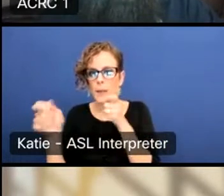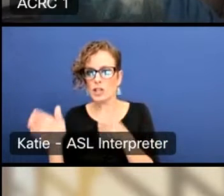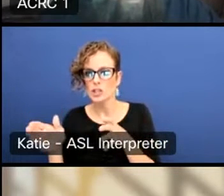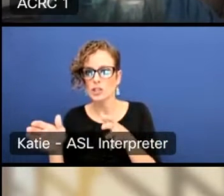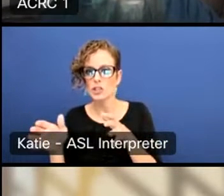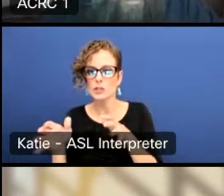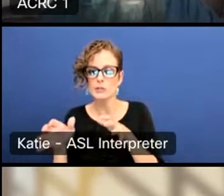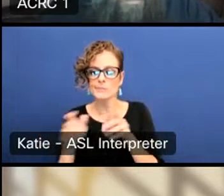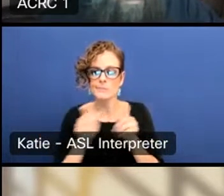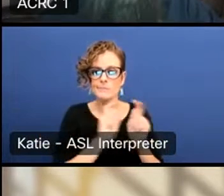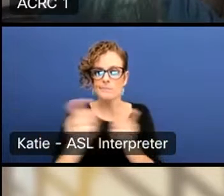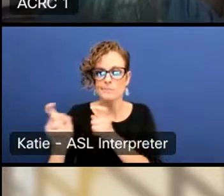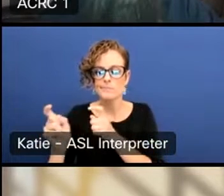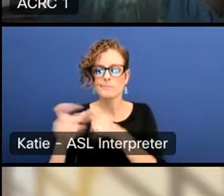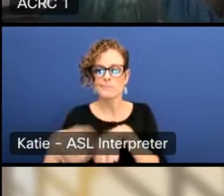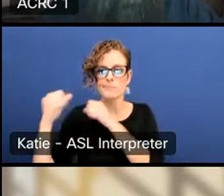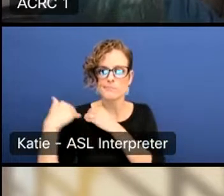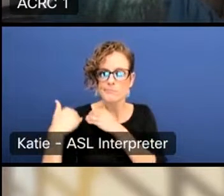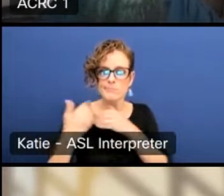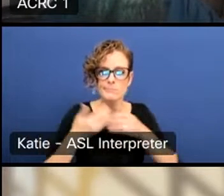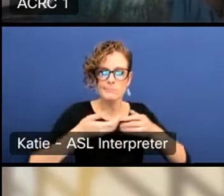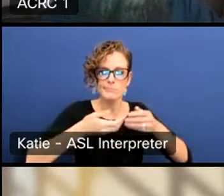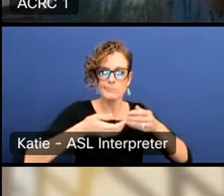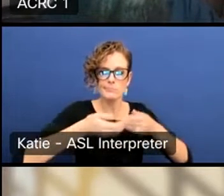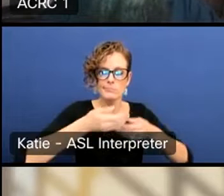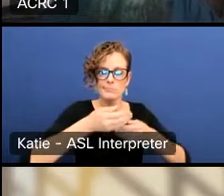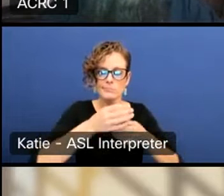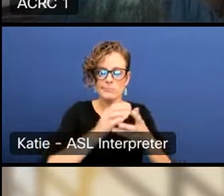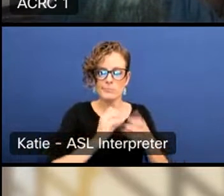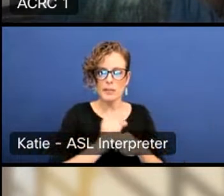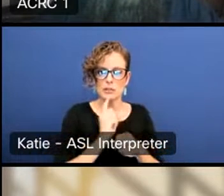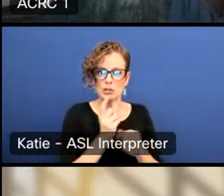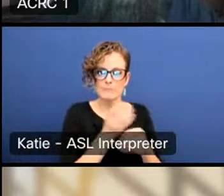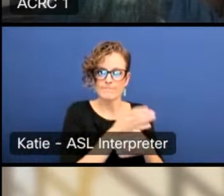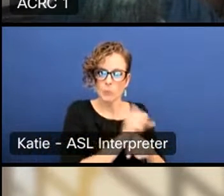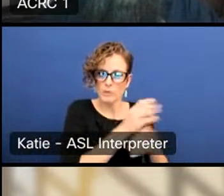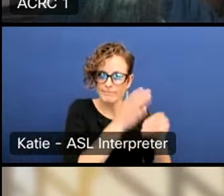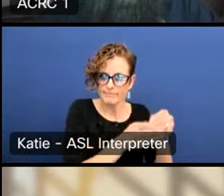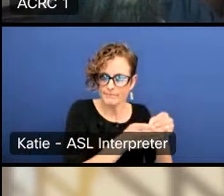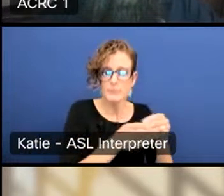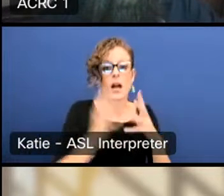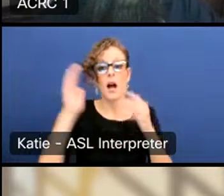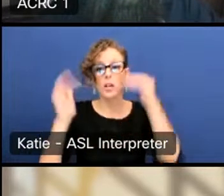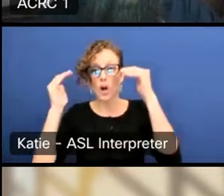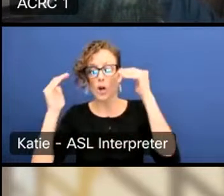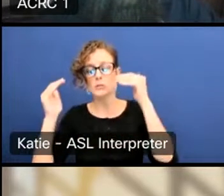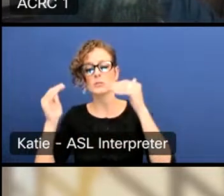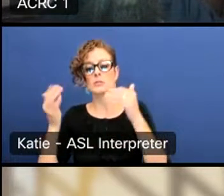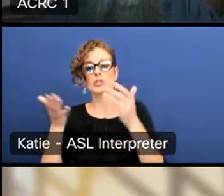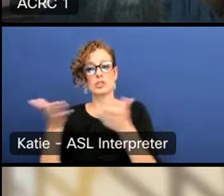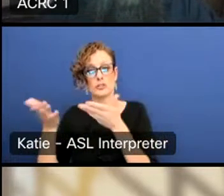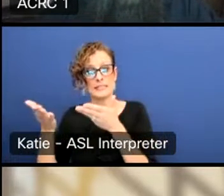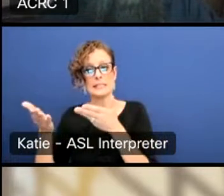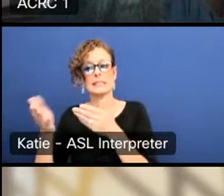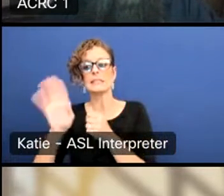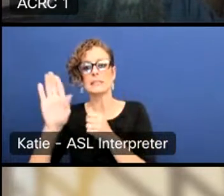but wanted to share with folks because we know that a lot of the vendors that work on the adult side of services participate in these meetings and are certainly very used to working